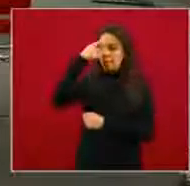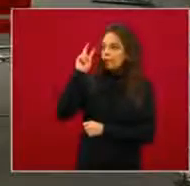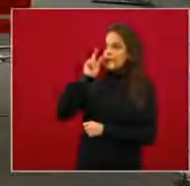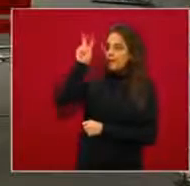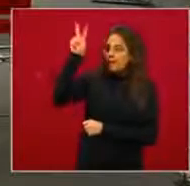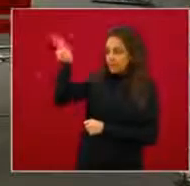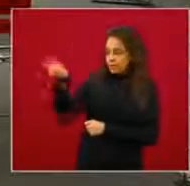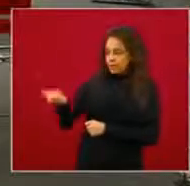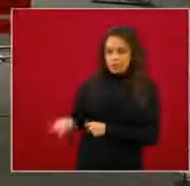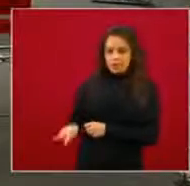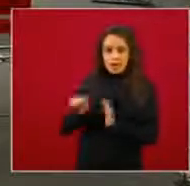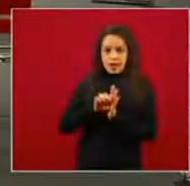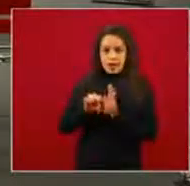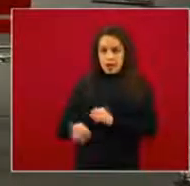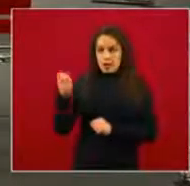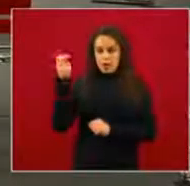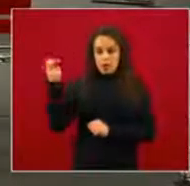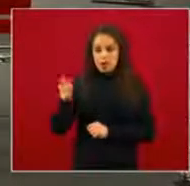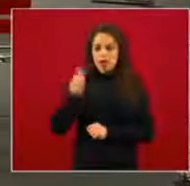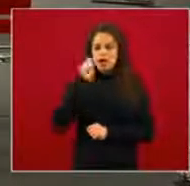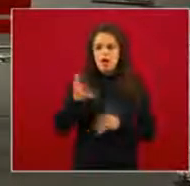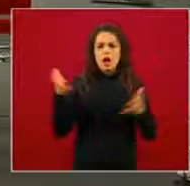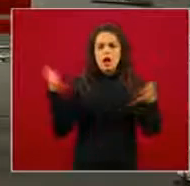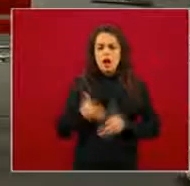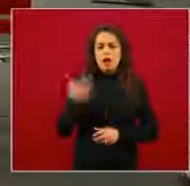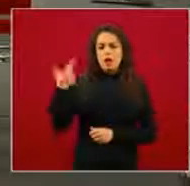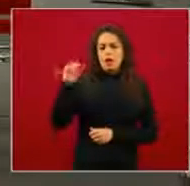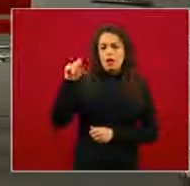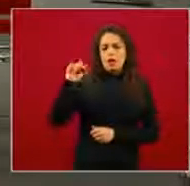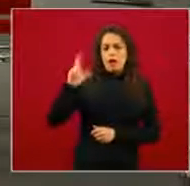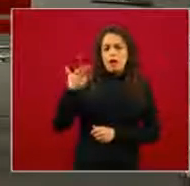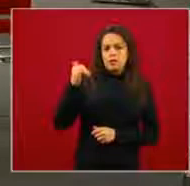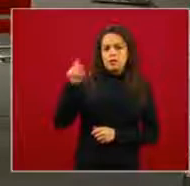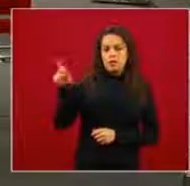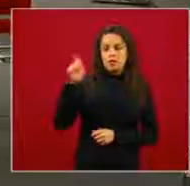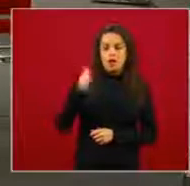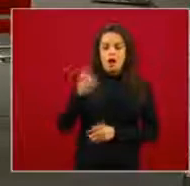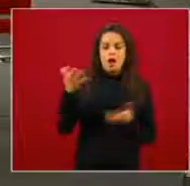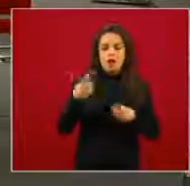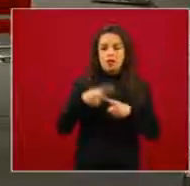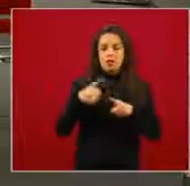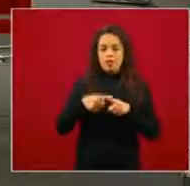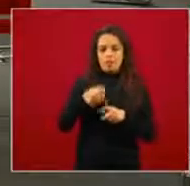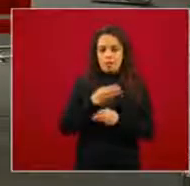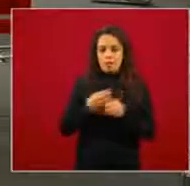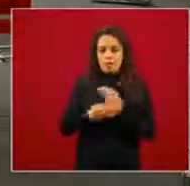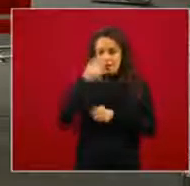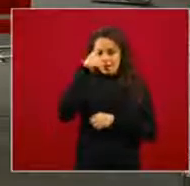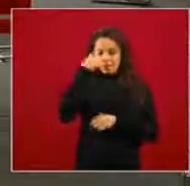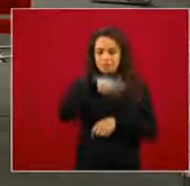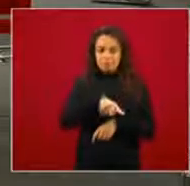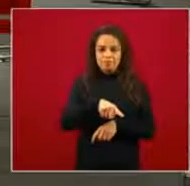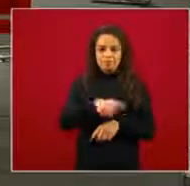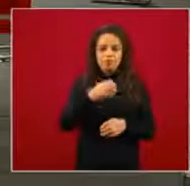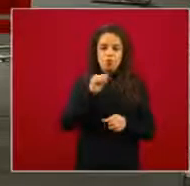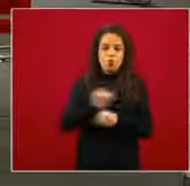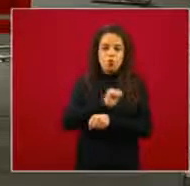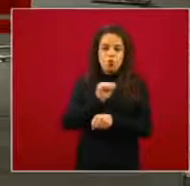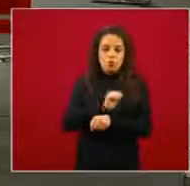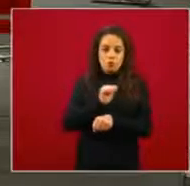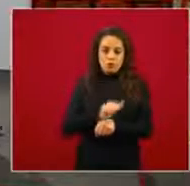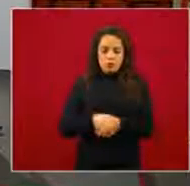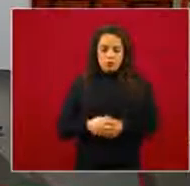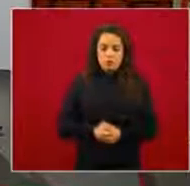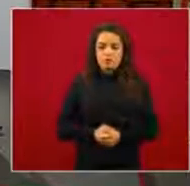companies, Hitachi, which creates auto parts for the car industry. For instance, this face mask in